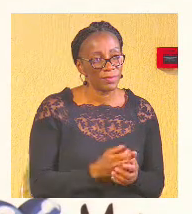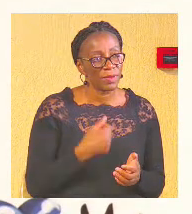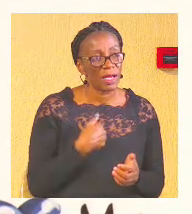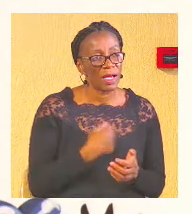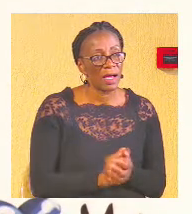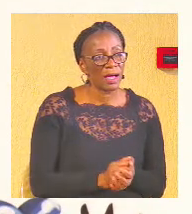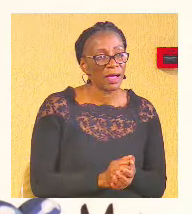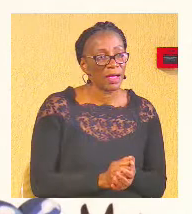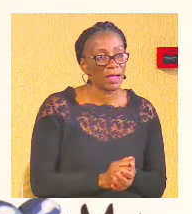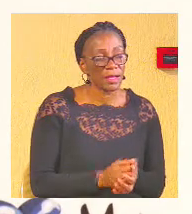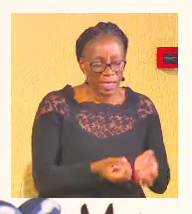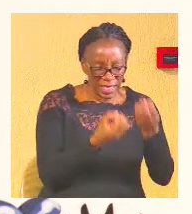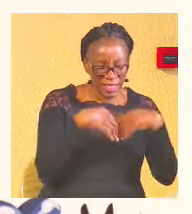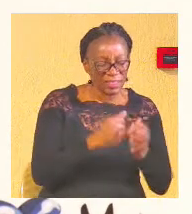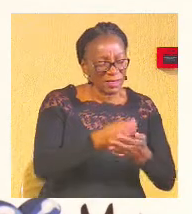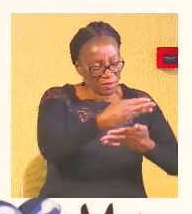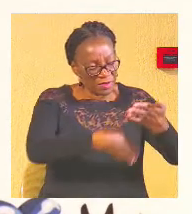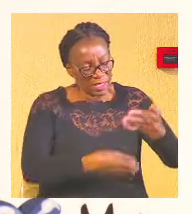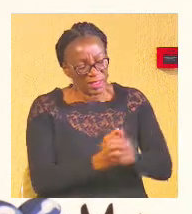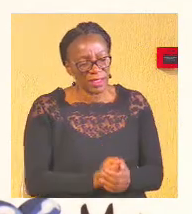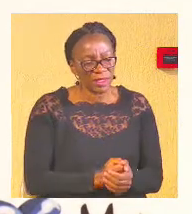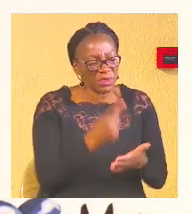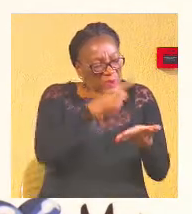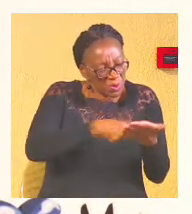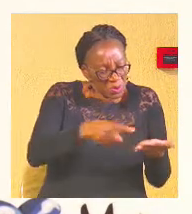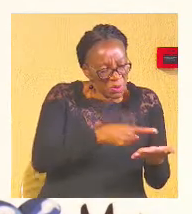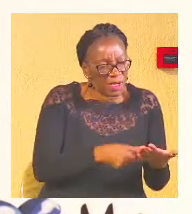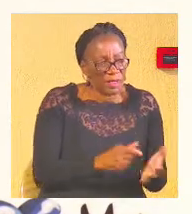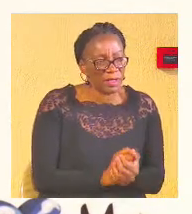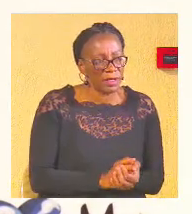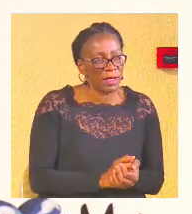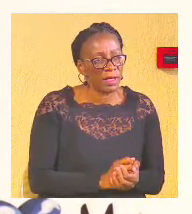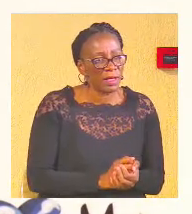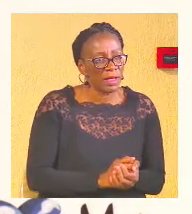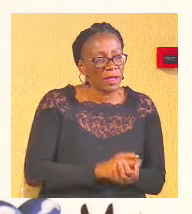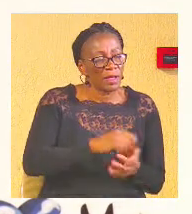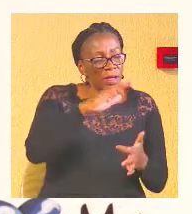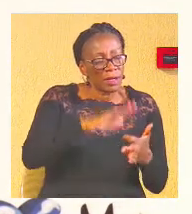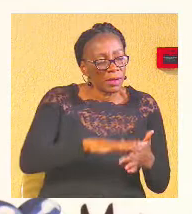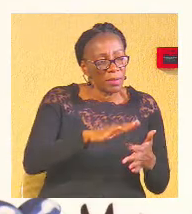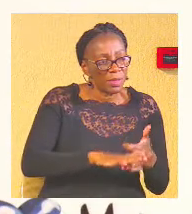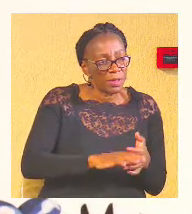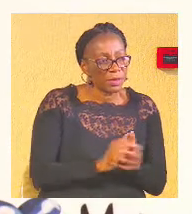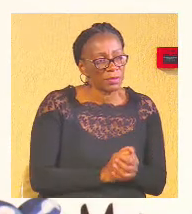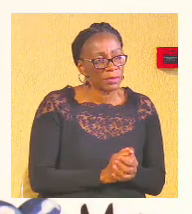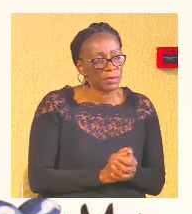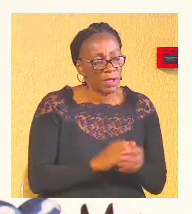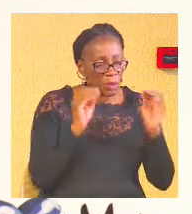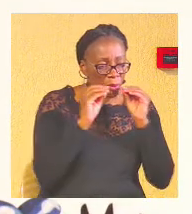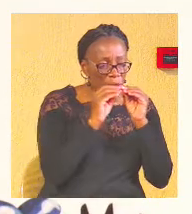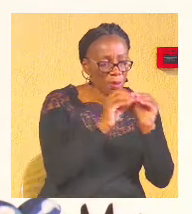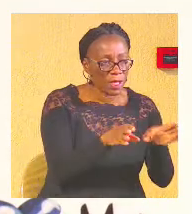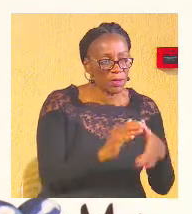a week. So that is where how we are interacting and supporting and providing support to the